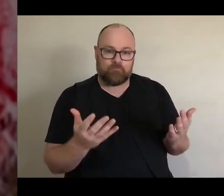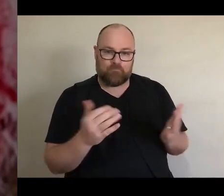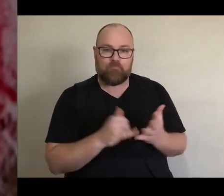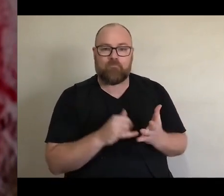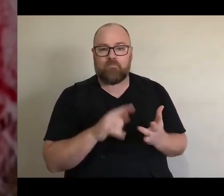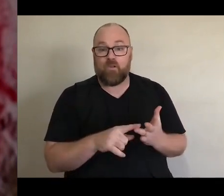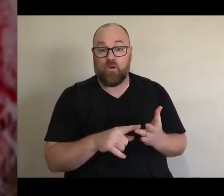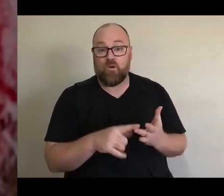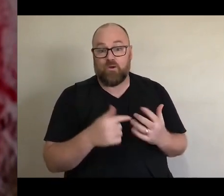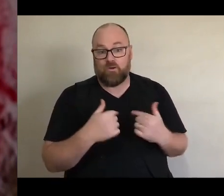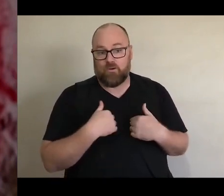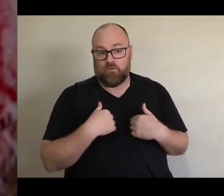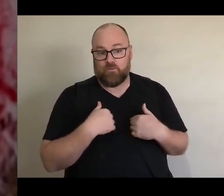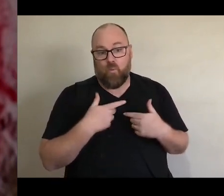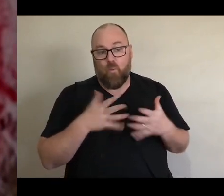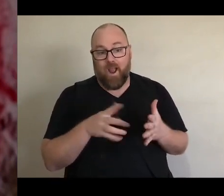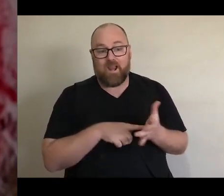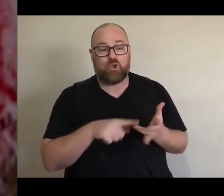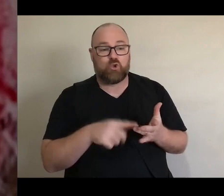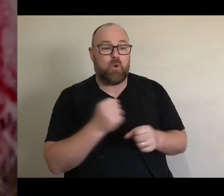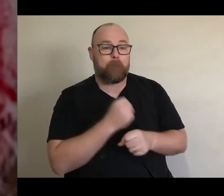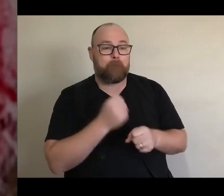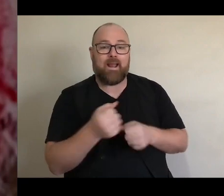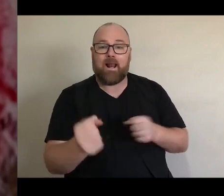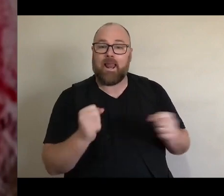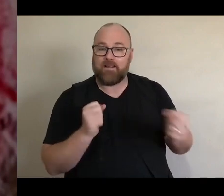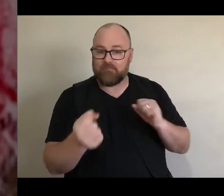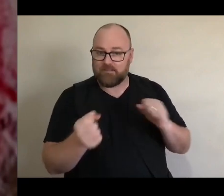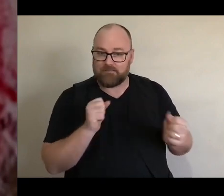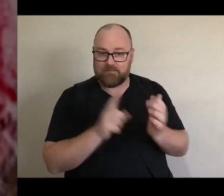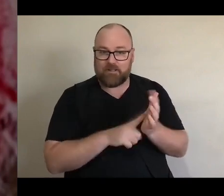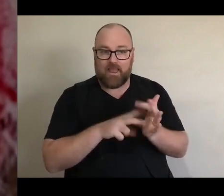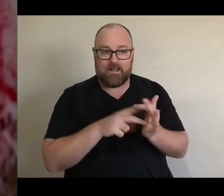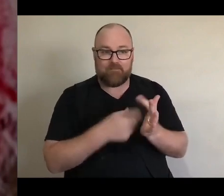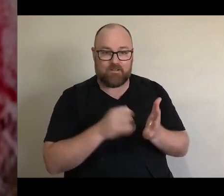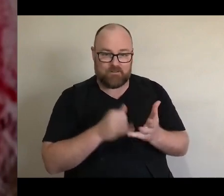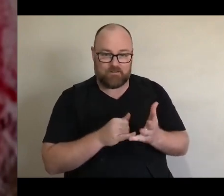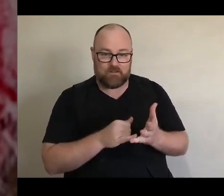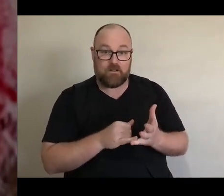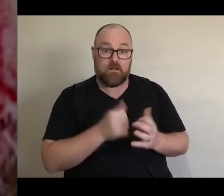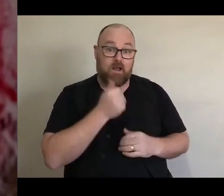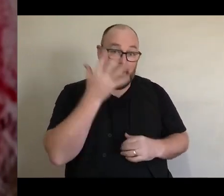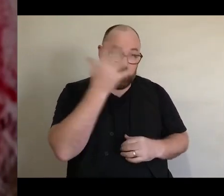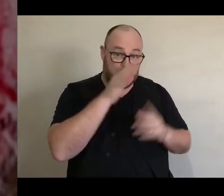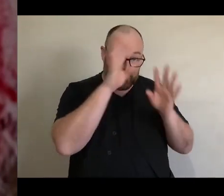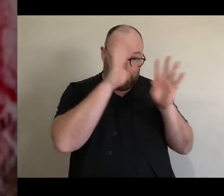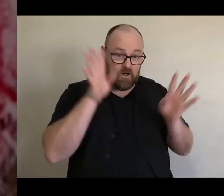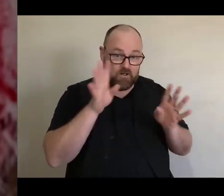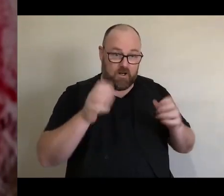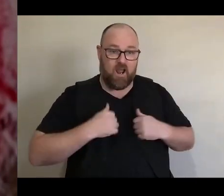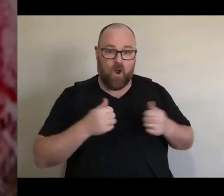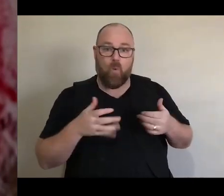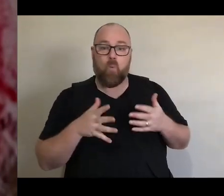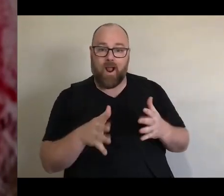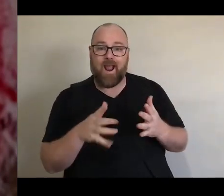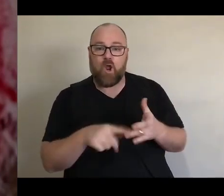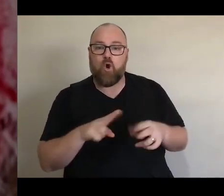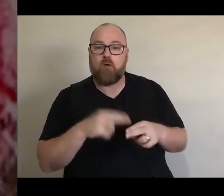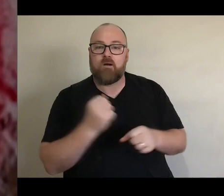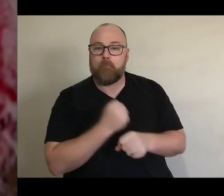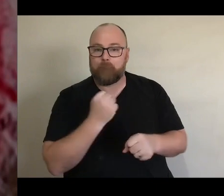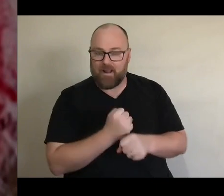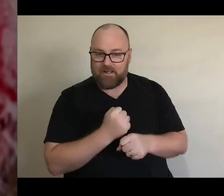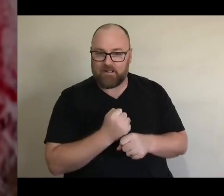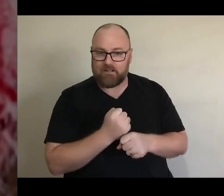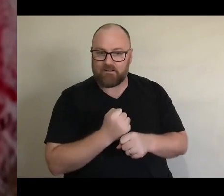making leaders. Aboriginal and Torres Strait Islander ways and our way of making leaders is